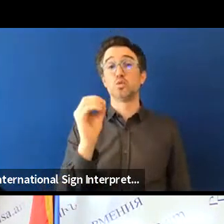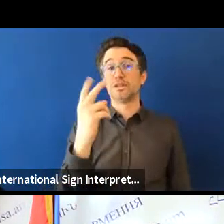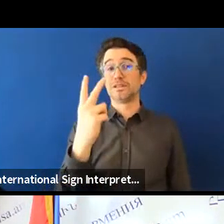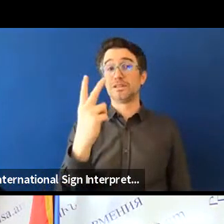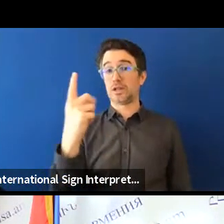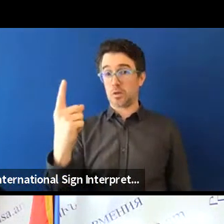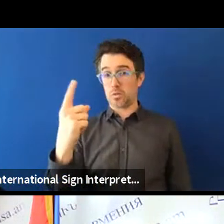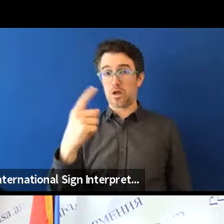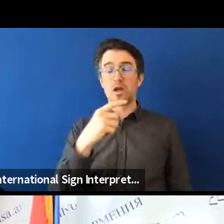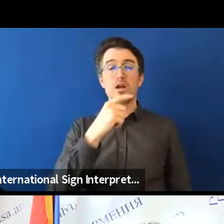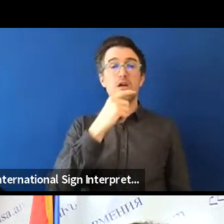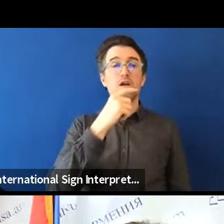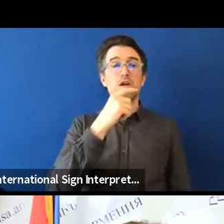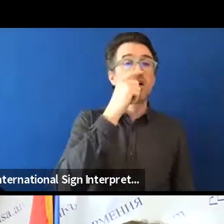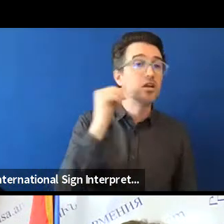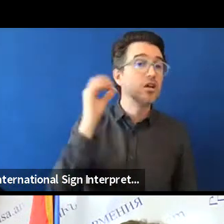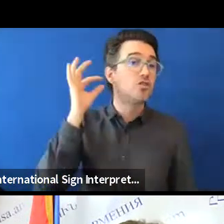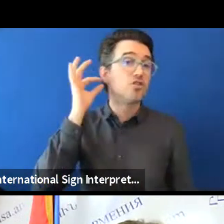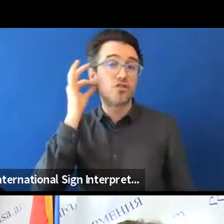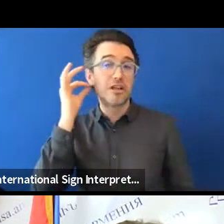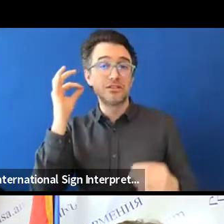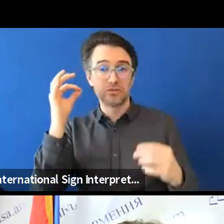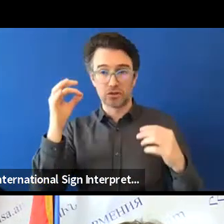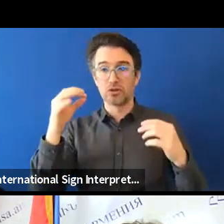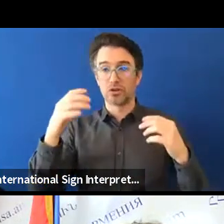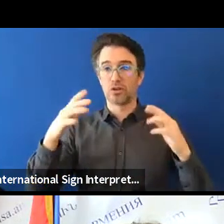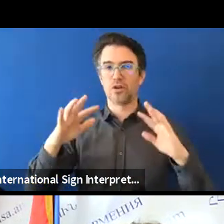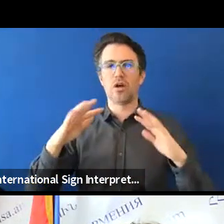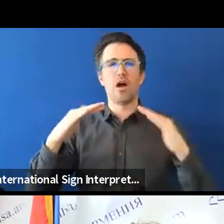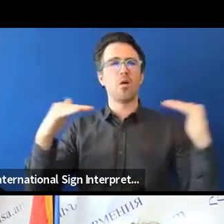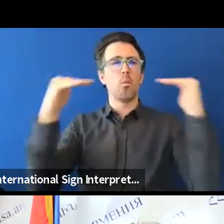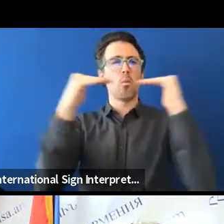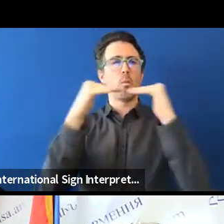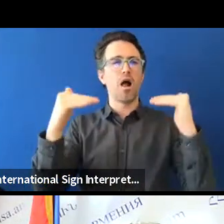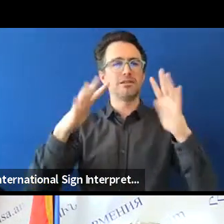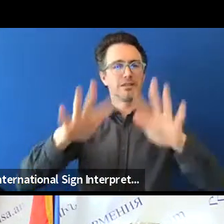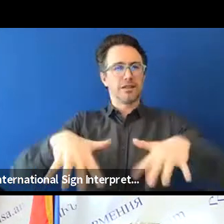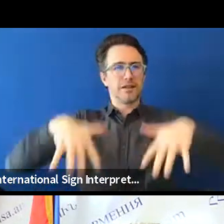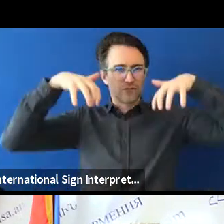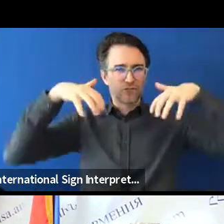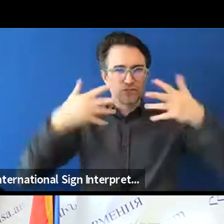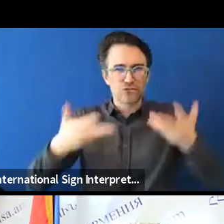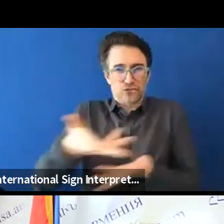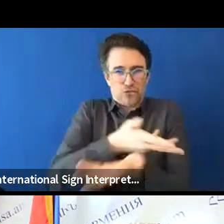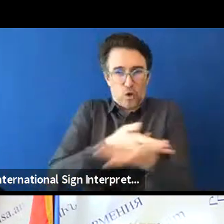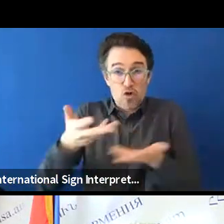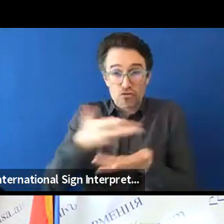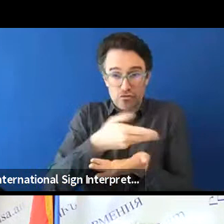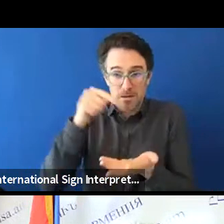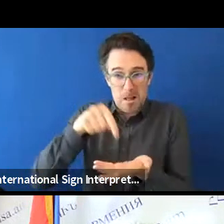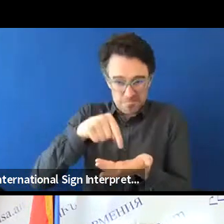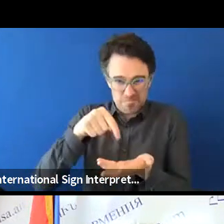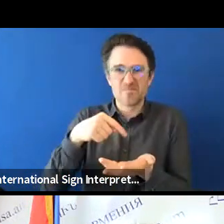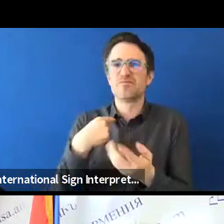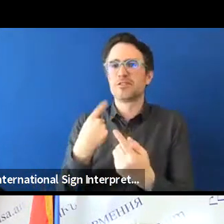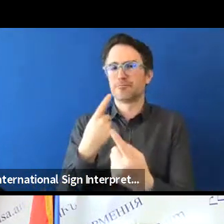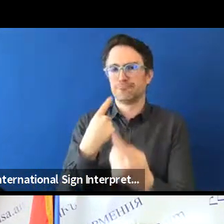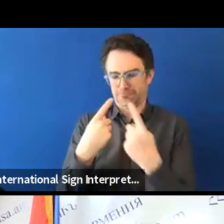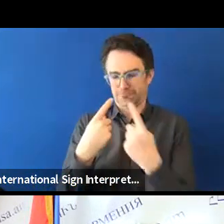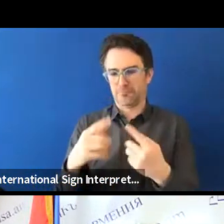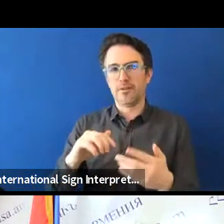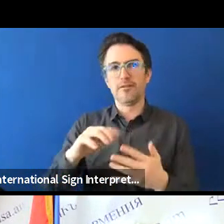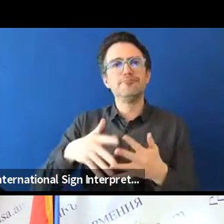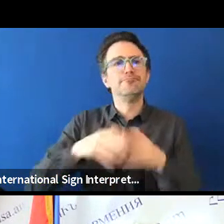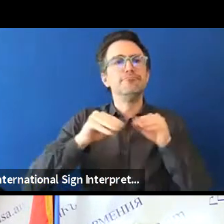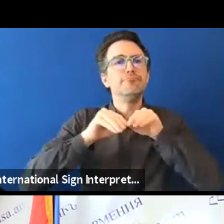steps, including empowering women and girls to make and act on their own decisions